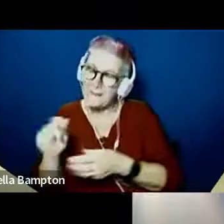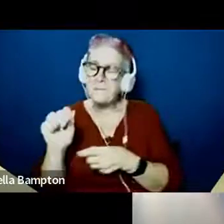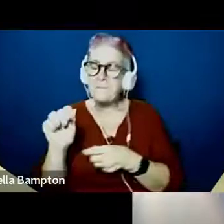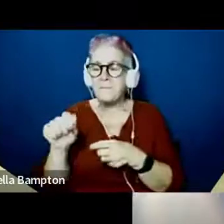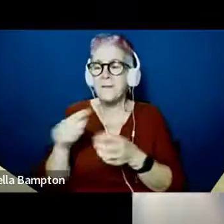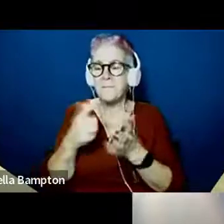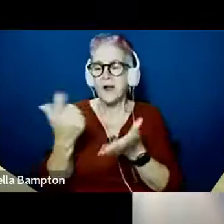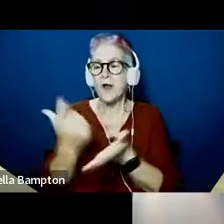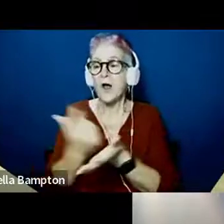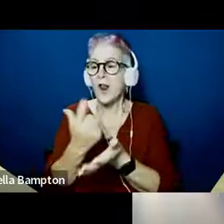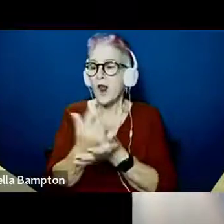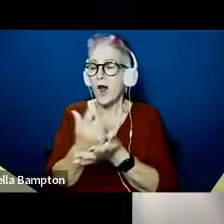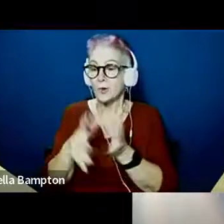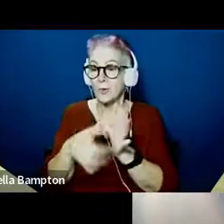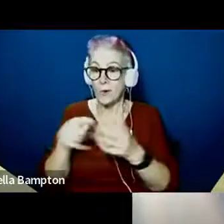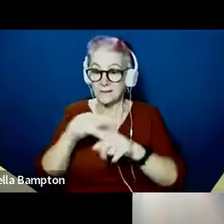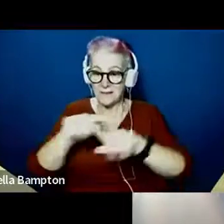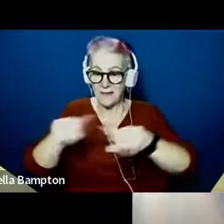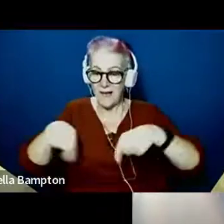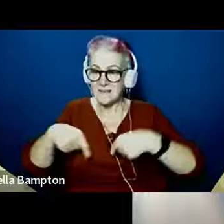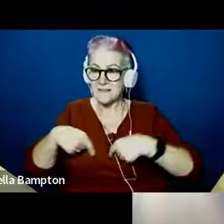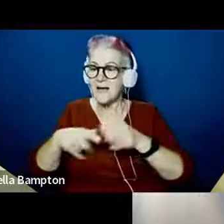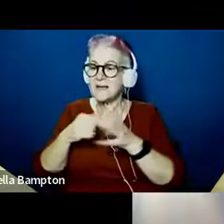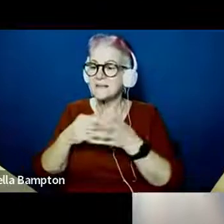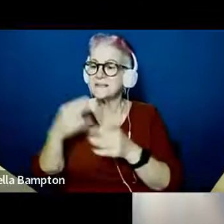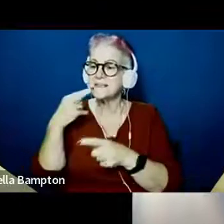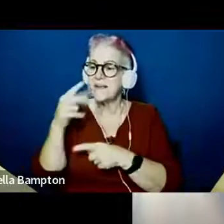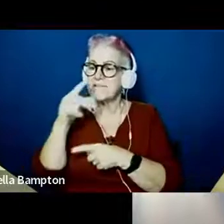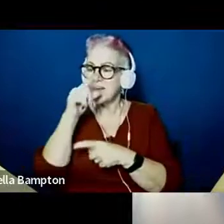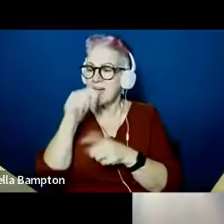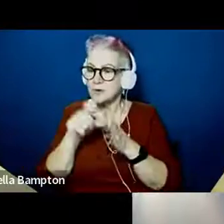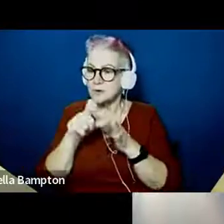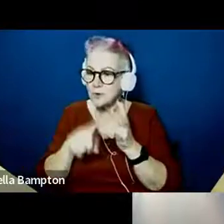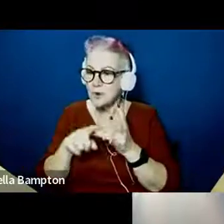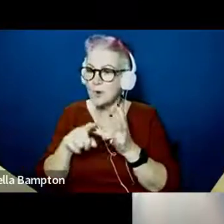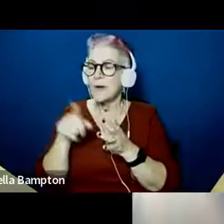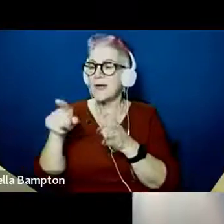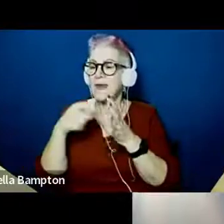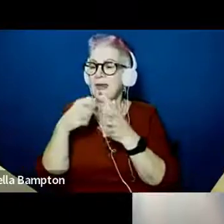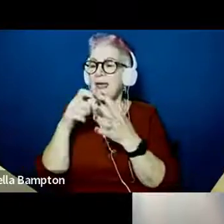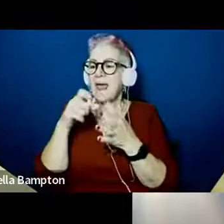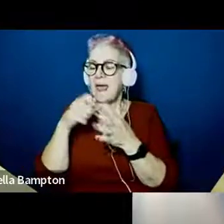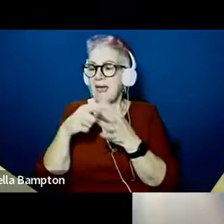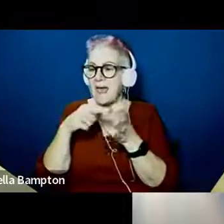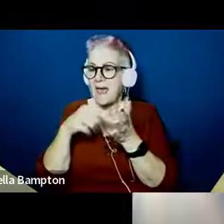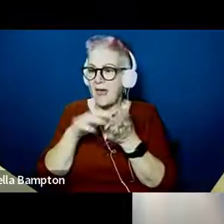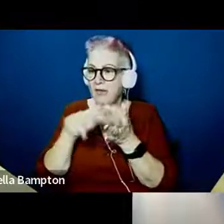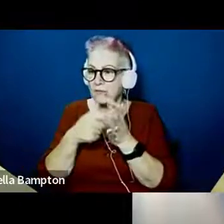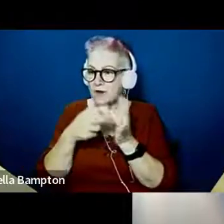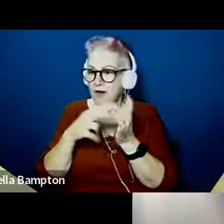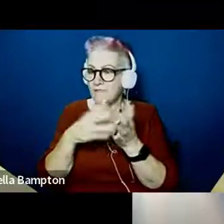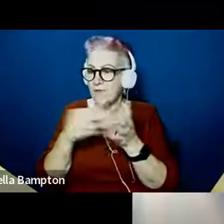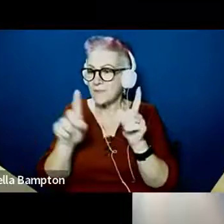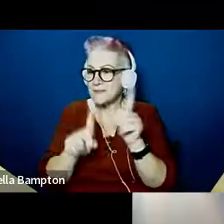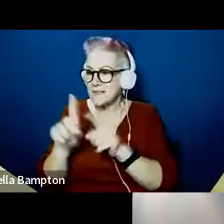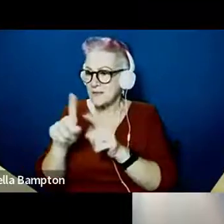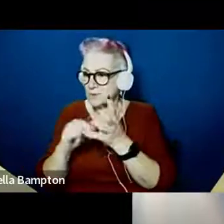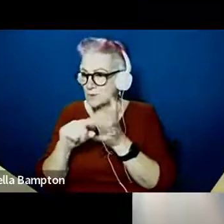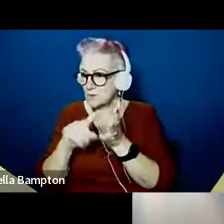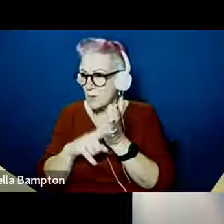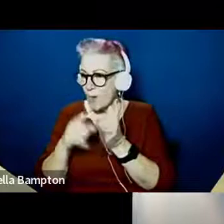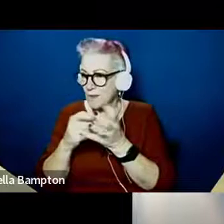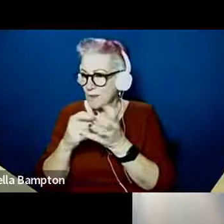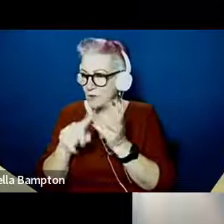lot of it was, you know, us as Deaf Can Do and Kathryn from City of Salisbury just having a real three-way conversation.